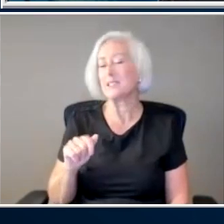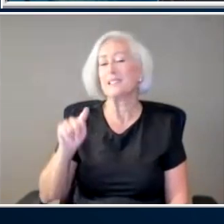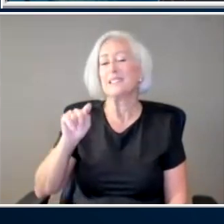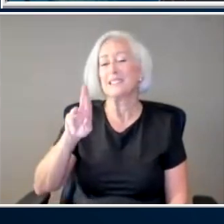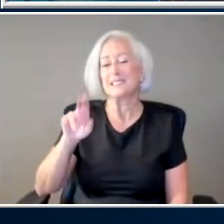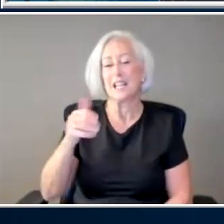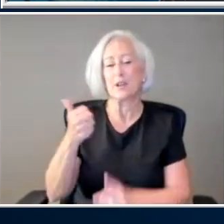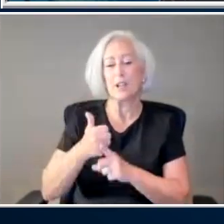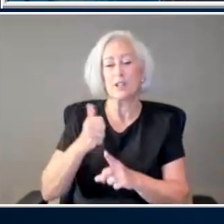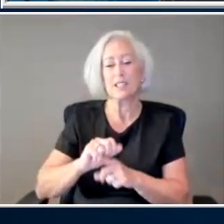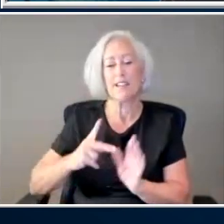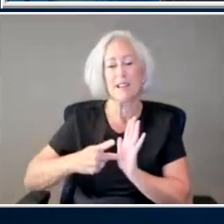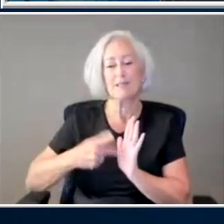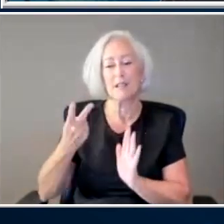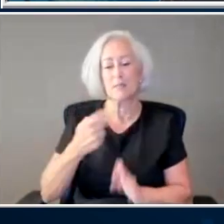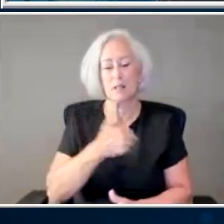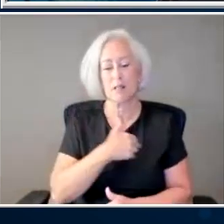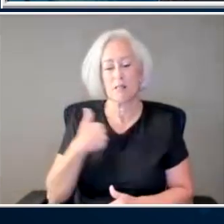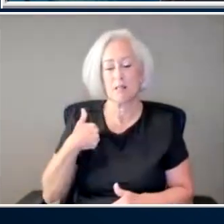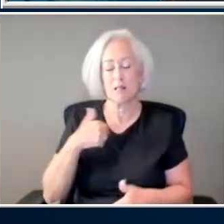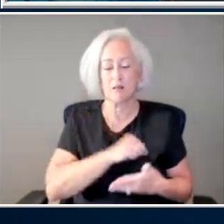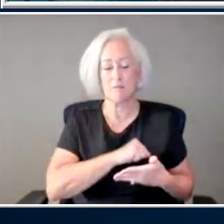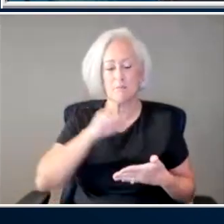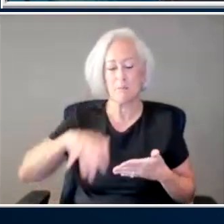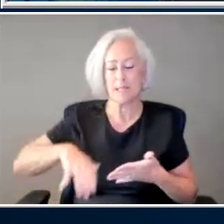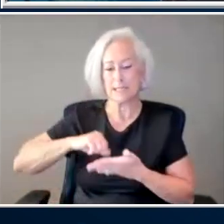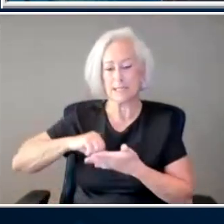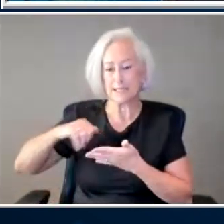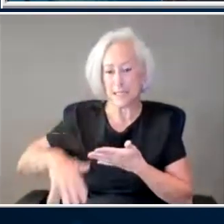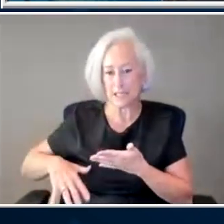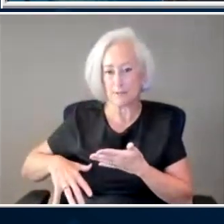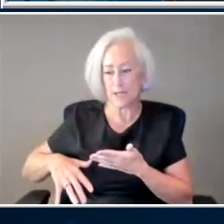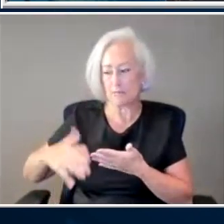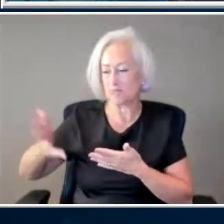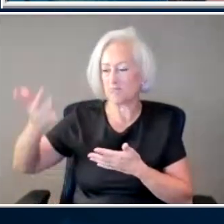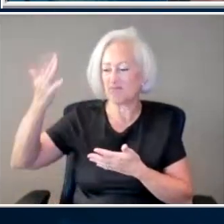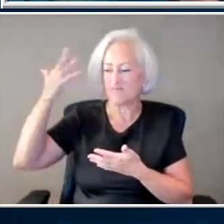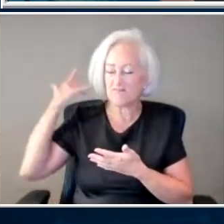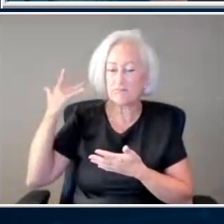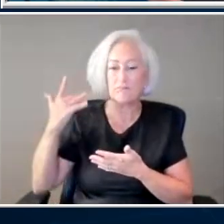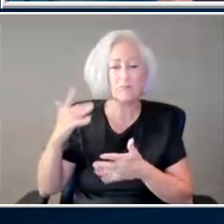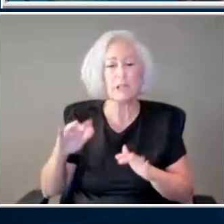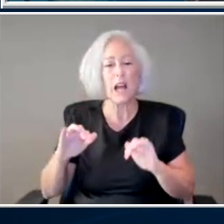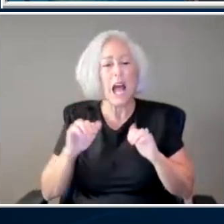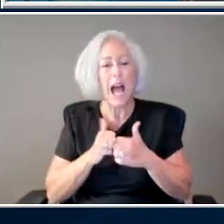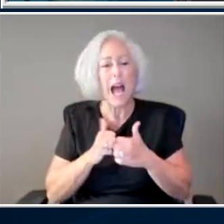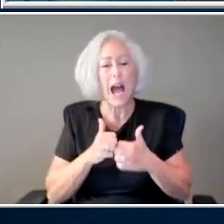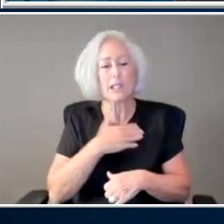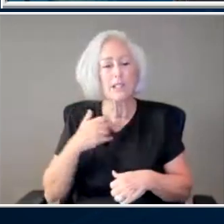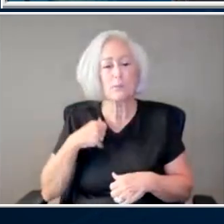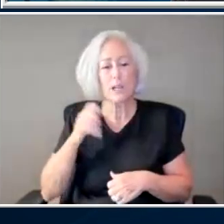ago. How then did the breast cancer come back again or spread?